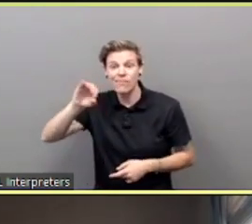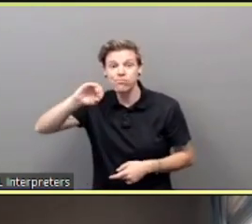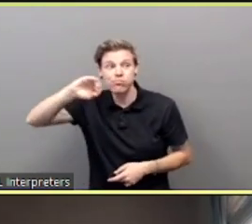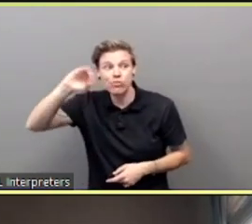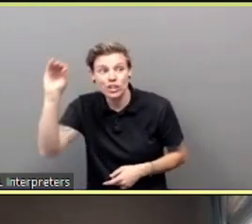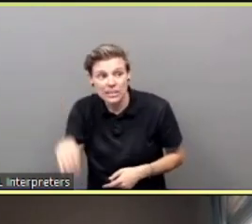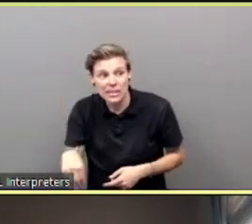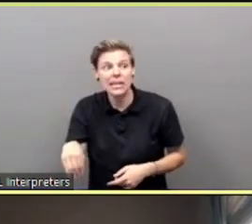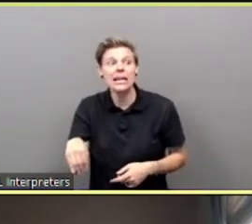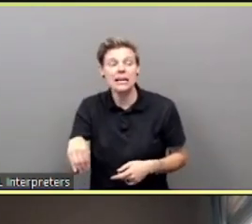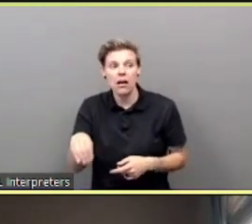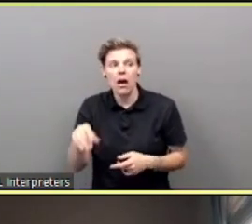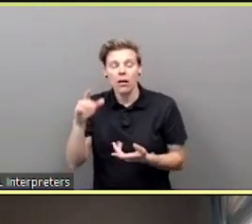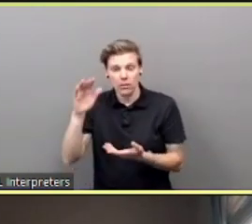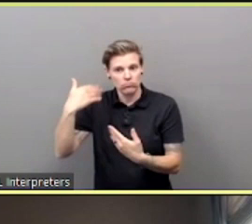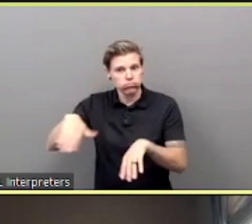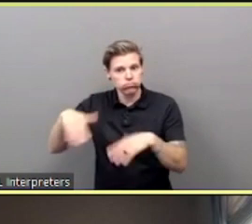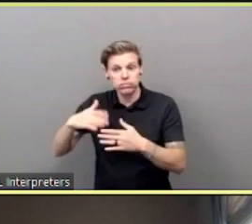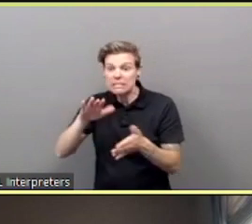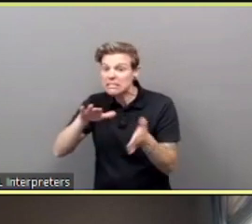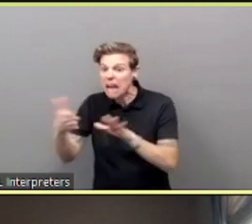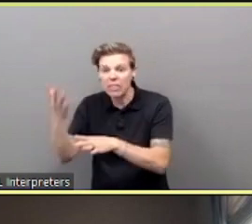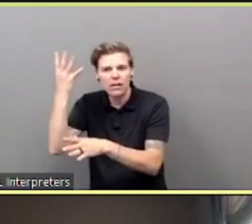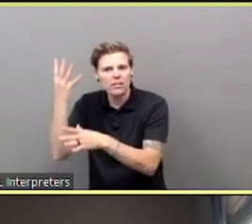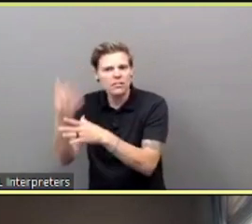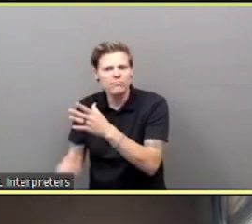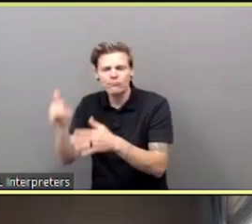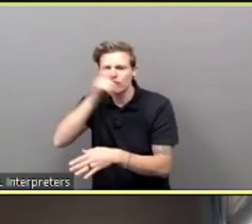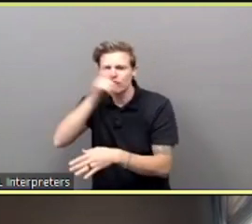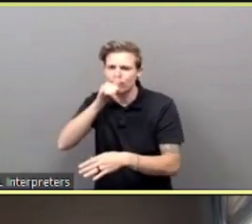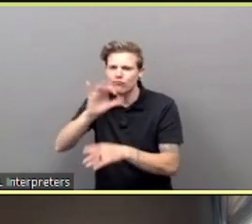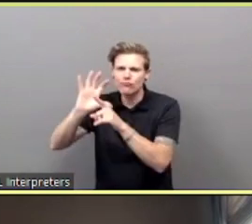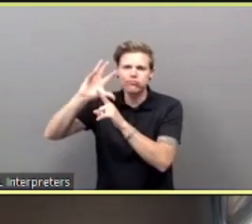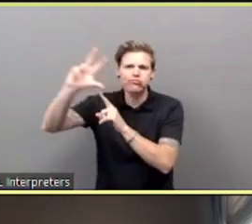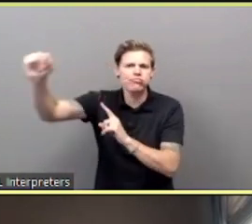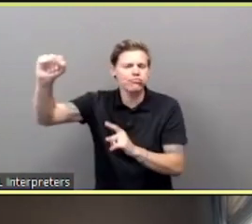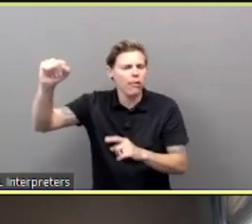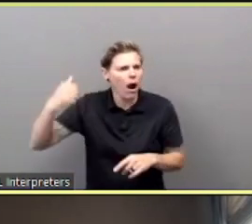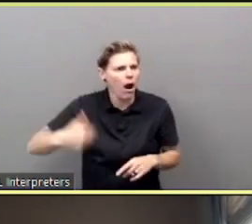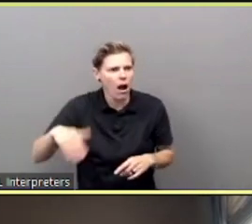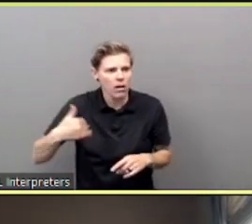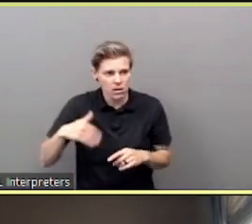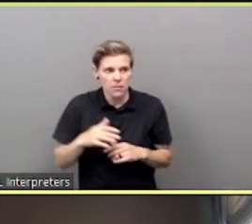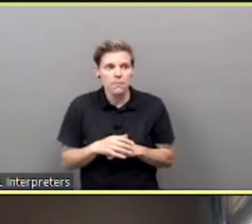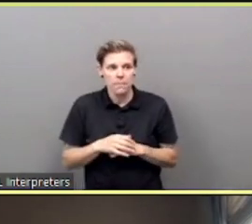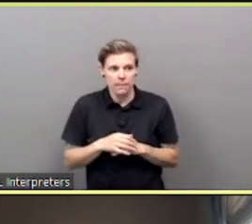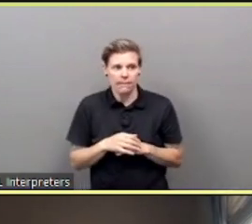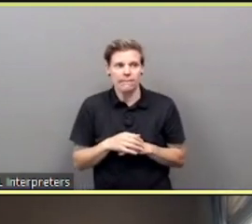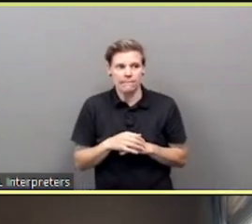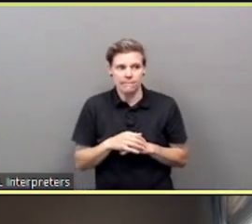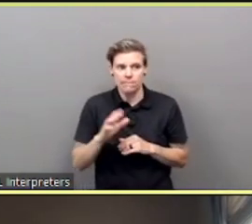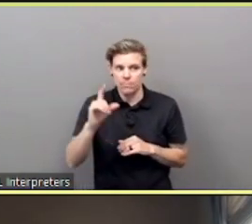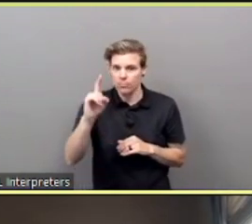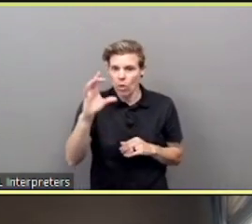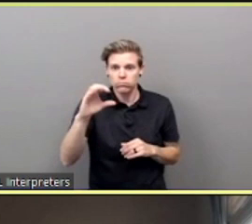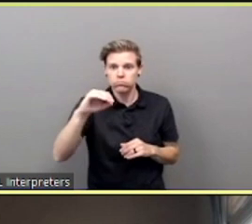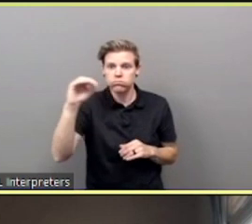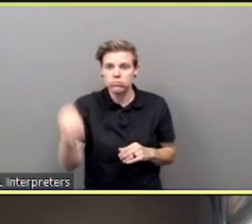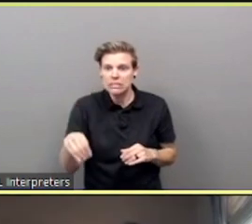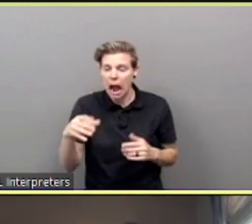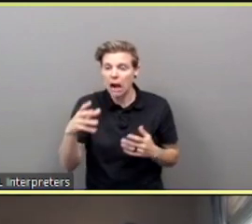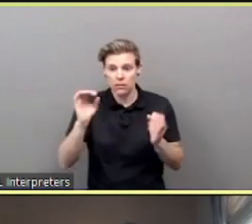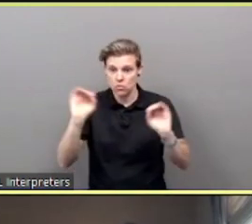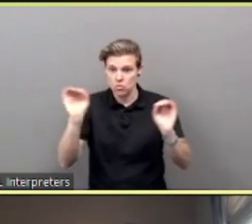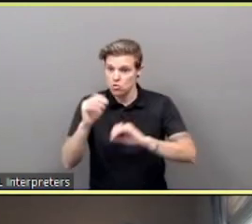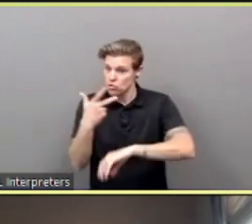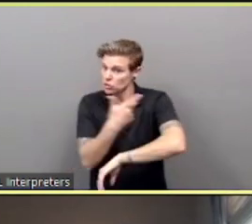look out for J&J. We're still waiting on the evidence, but yeah, just know that that's not